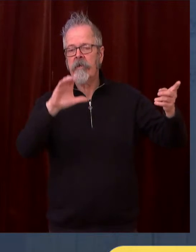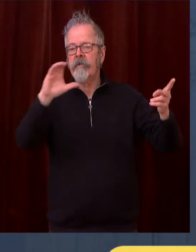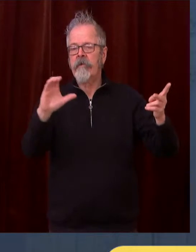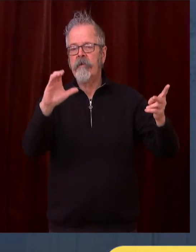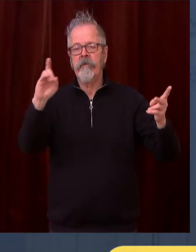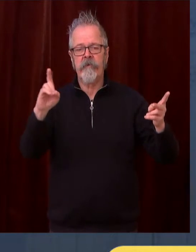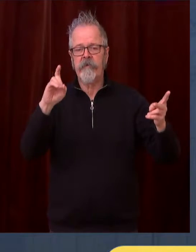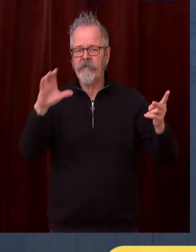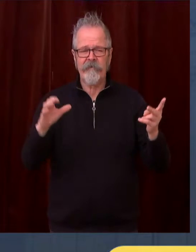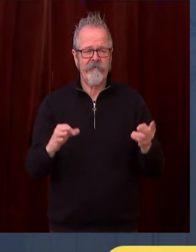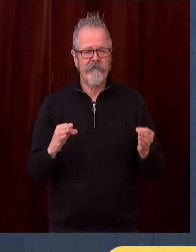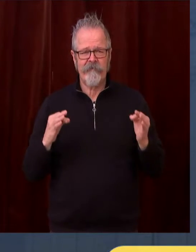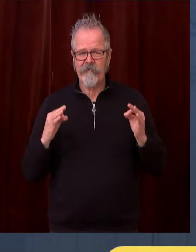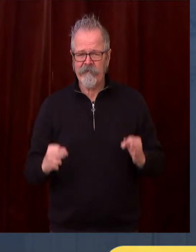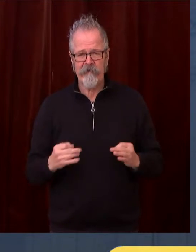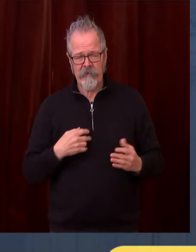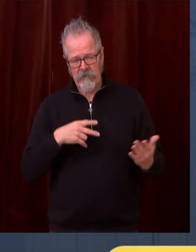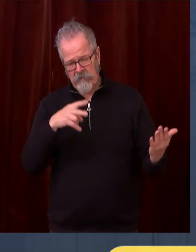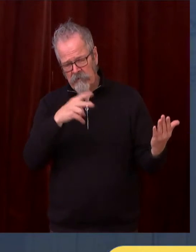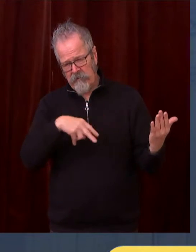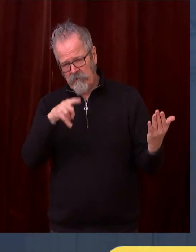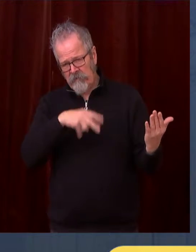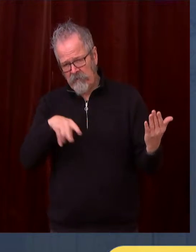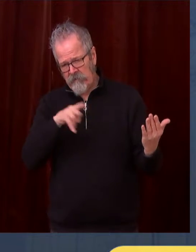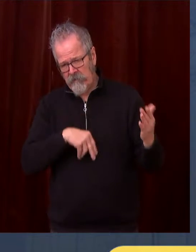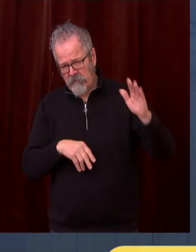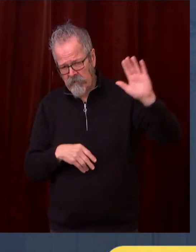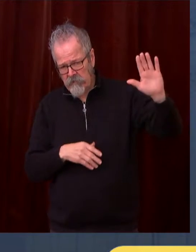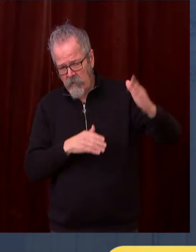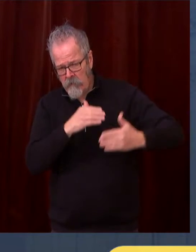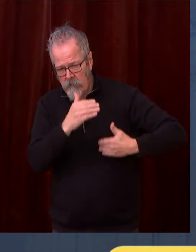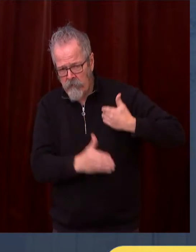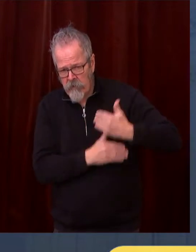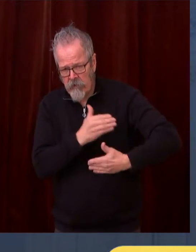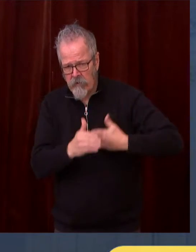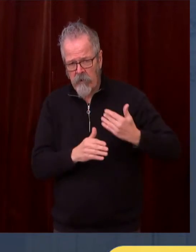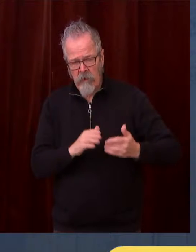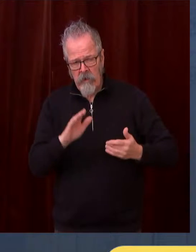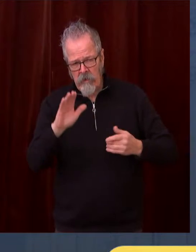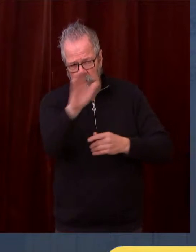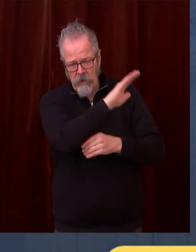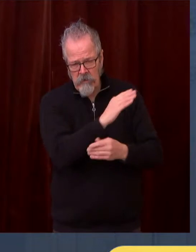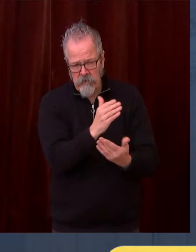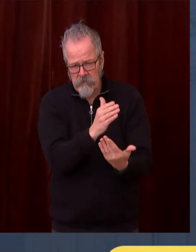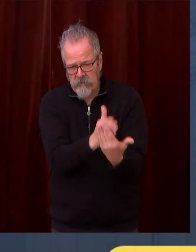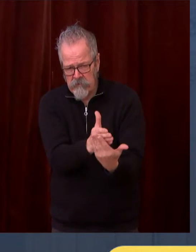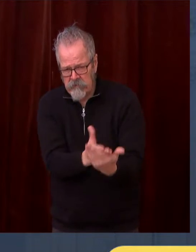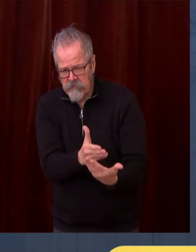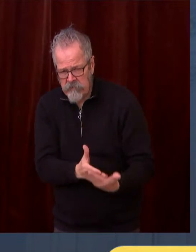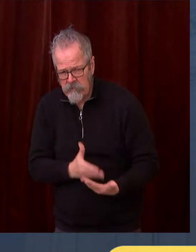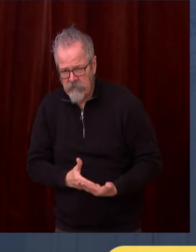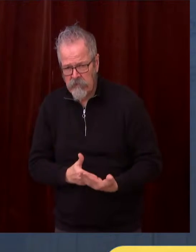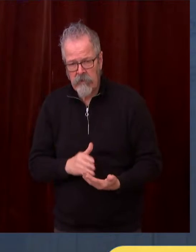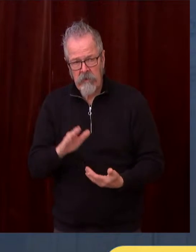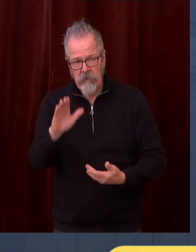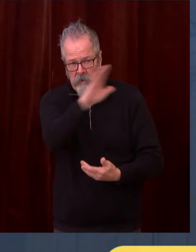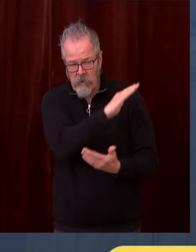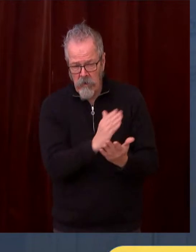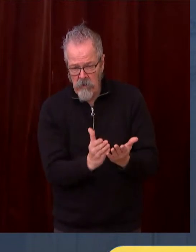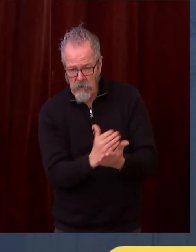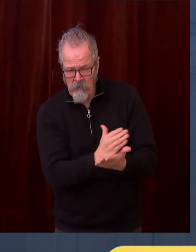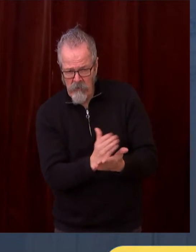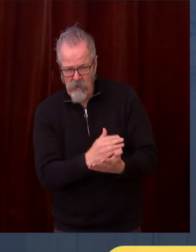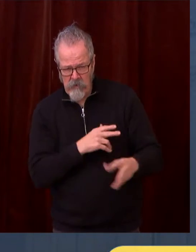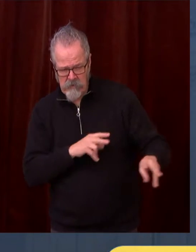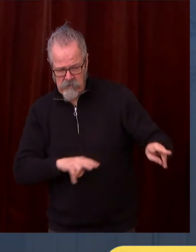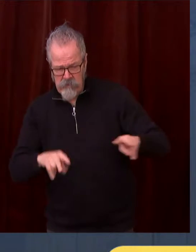comparable to the other pre-licensing vaccine reviews by these committees that I've participated